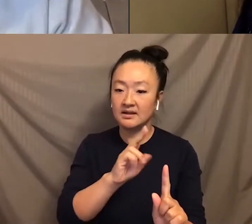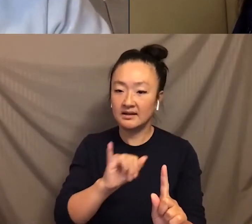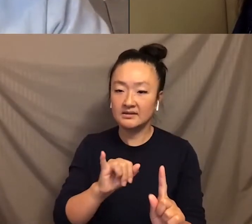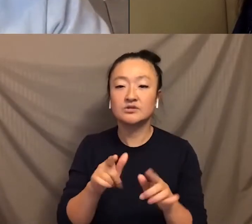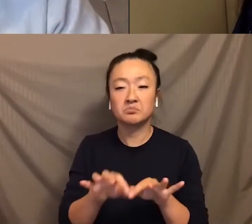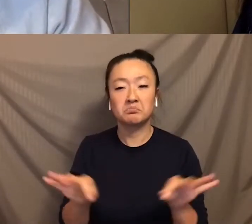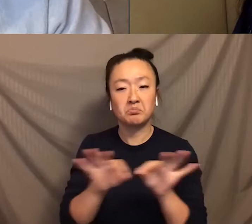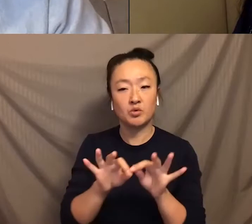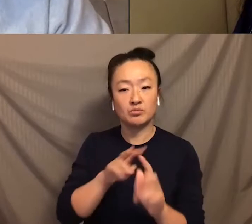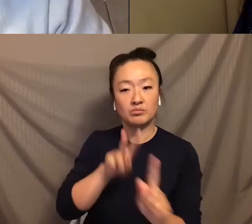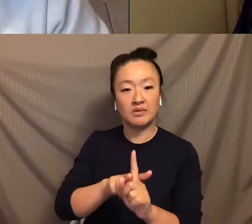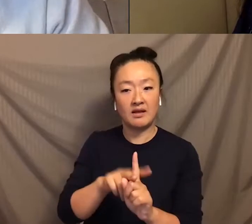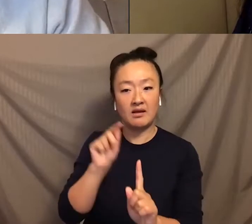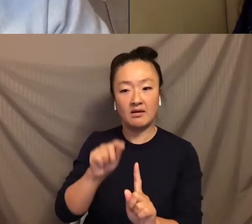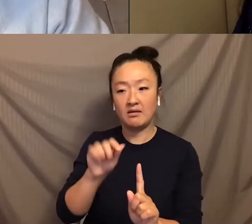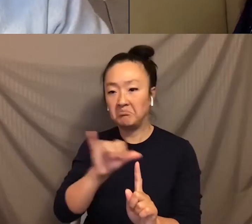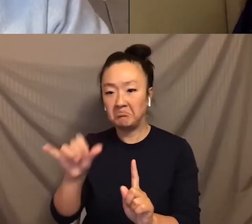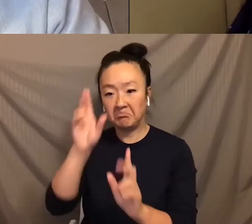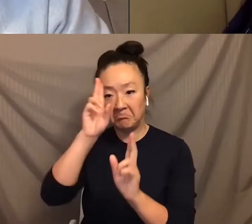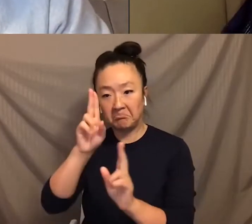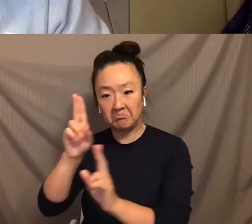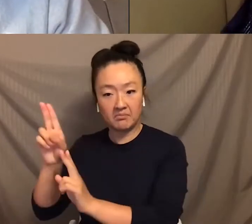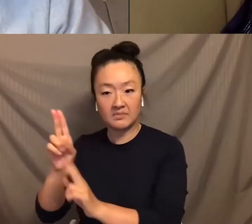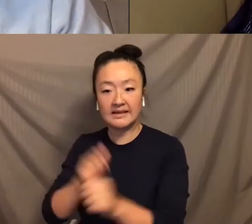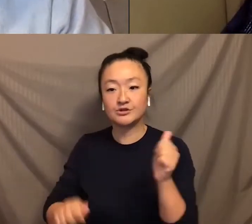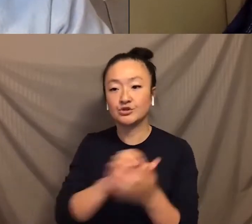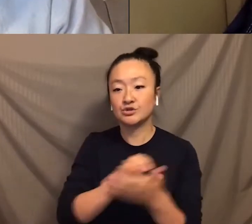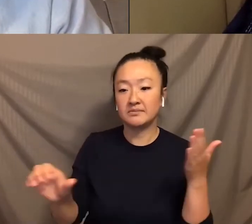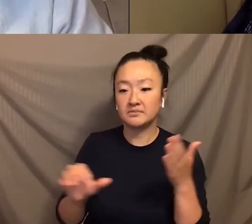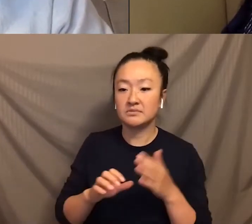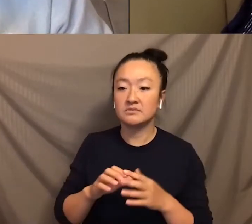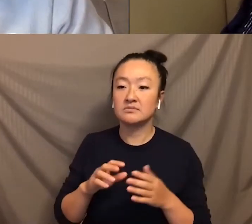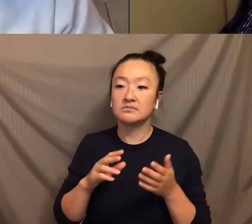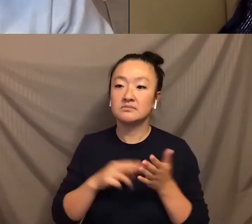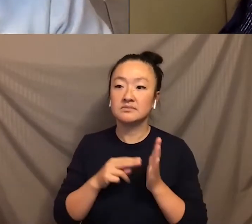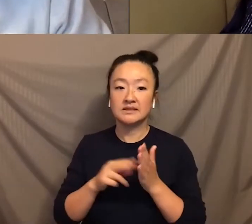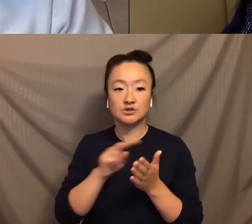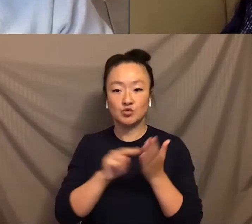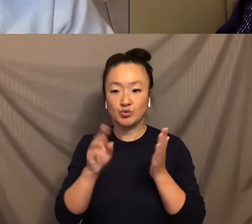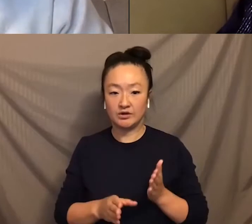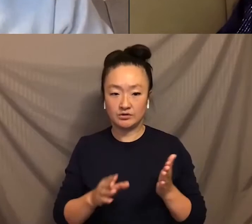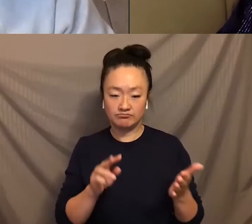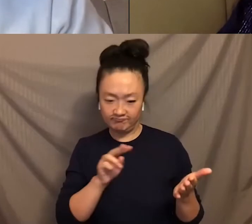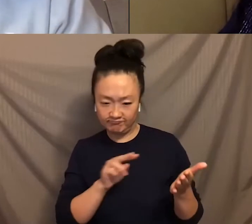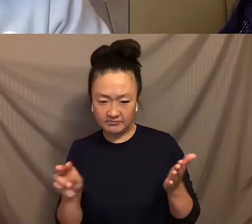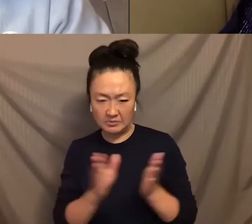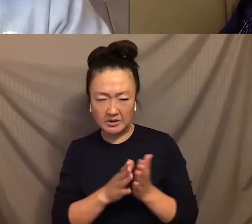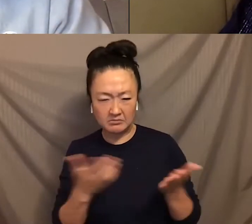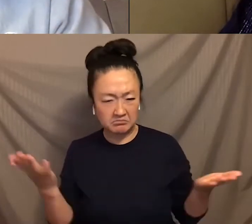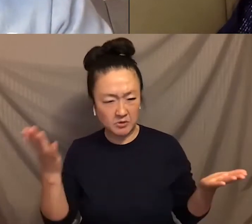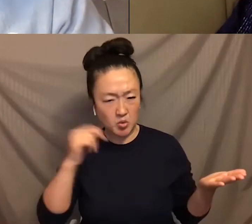that sensibility to each of my chapters so that readers could take a look at my book and say, why didn't you mention